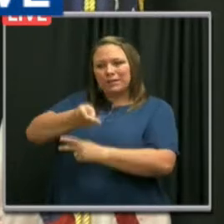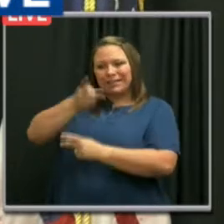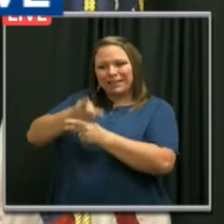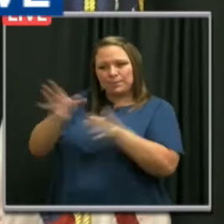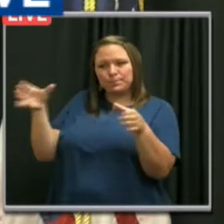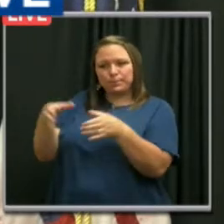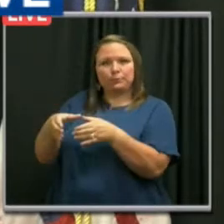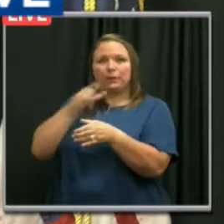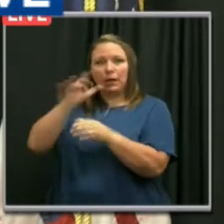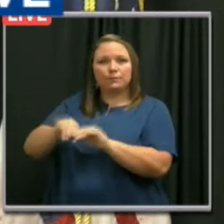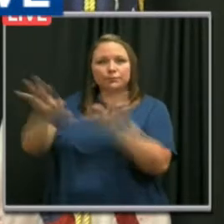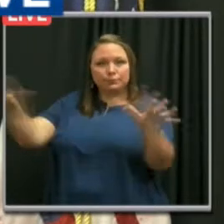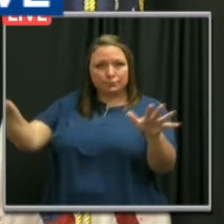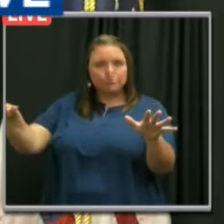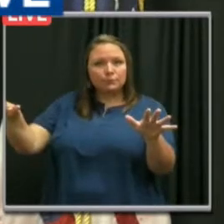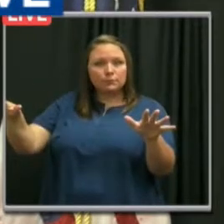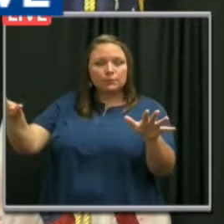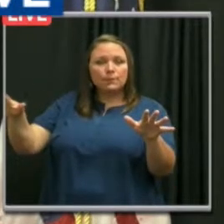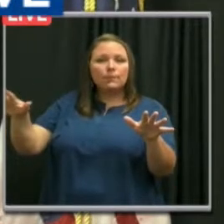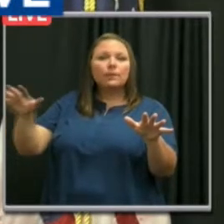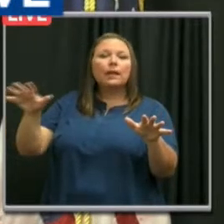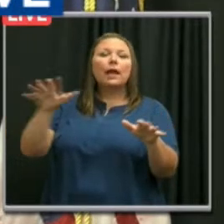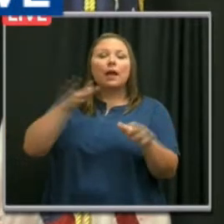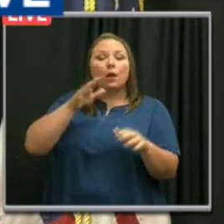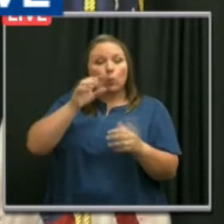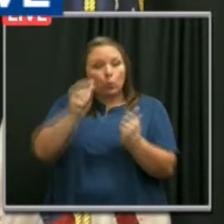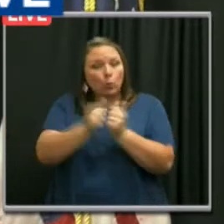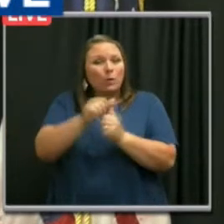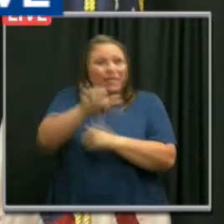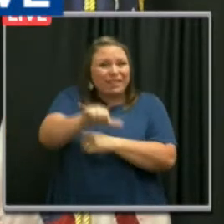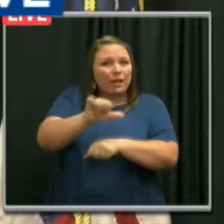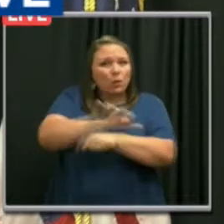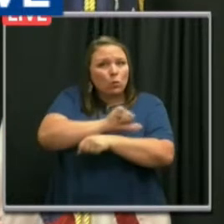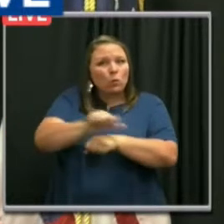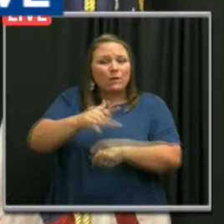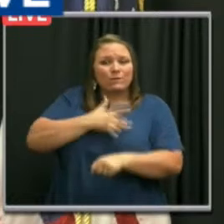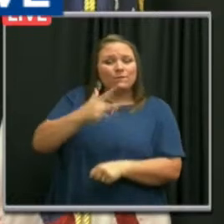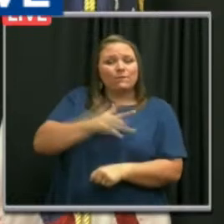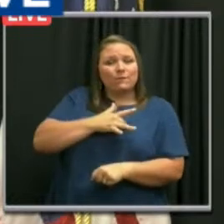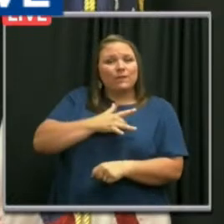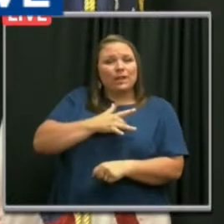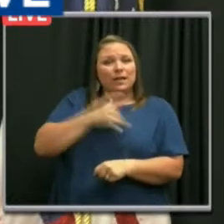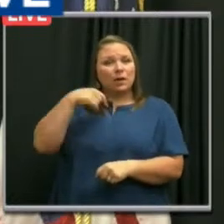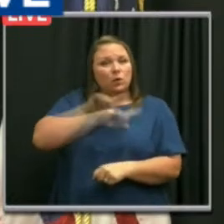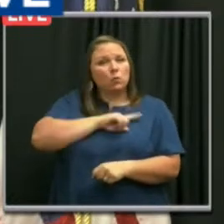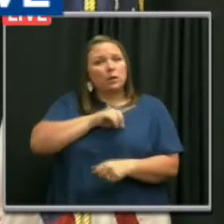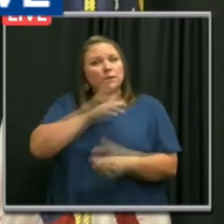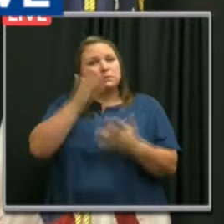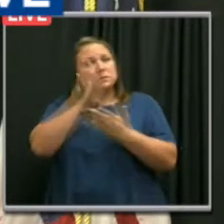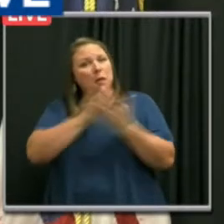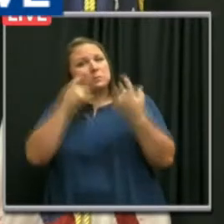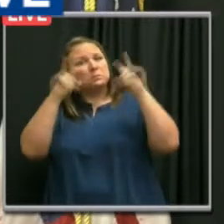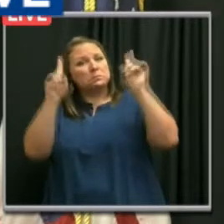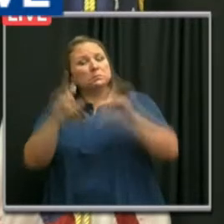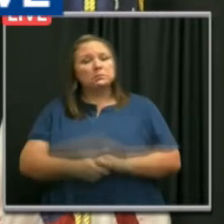virus, to help reduce the spread, and through these efforts, I believe we have achieved some